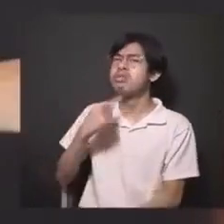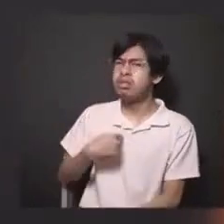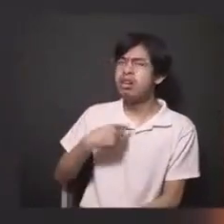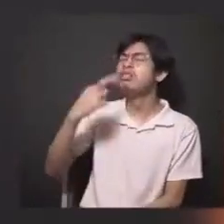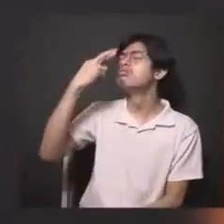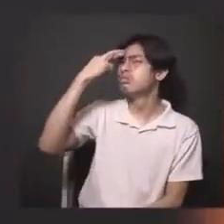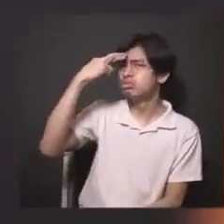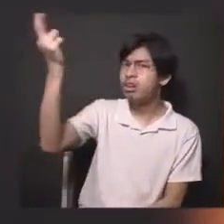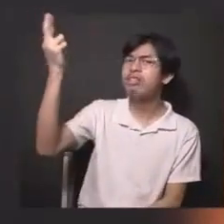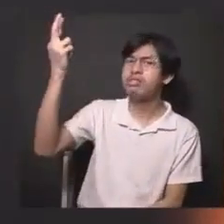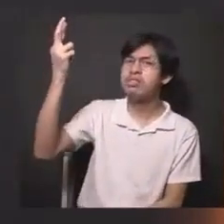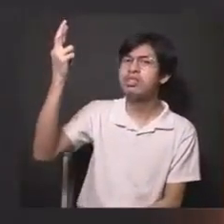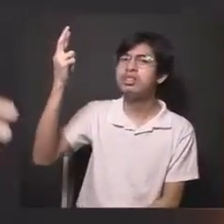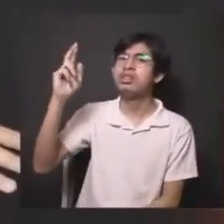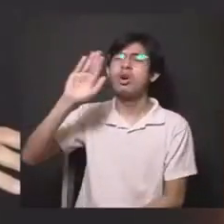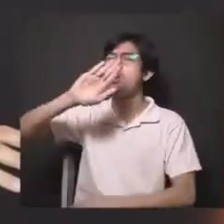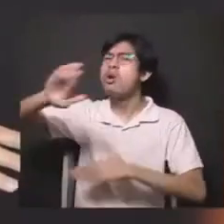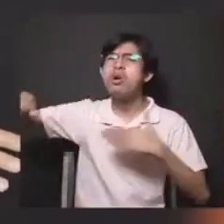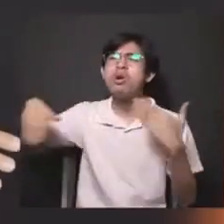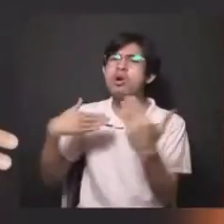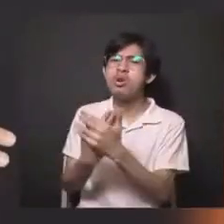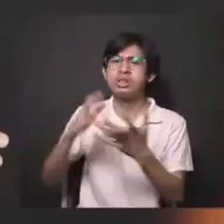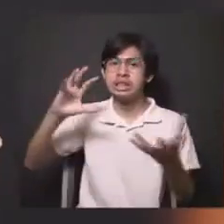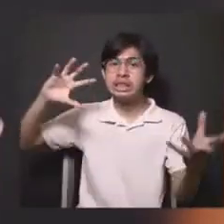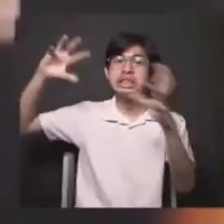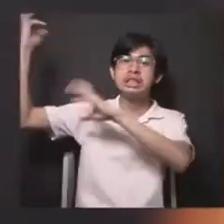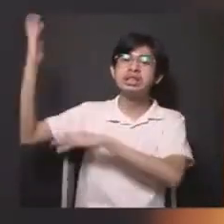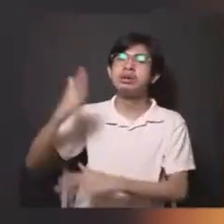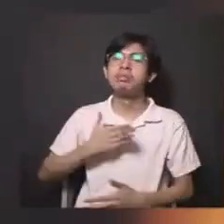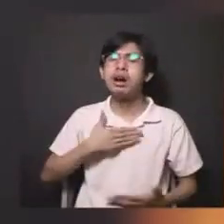every tragedy you were there, sweetheart,